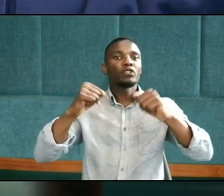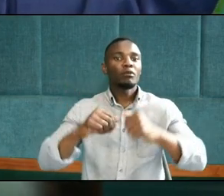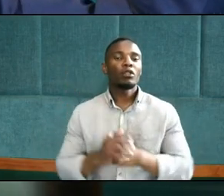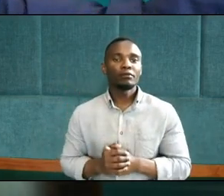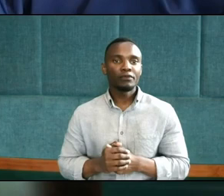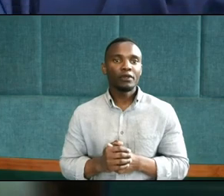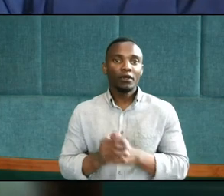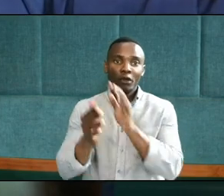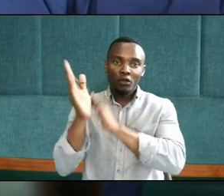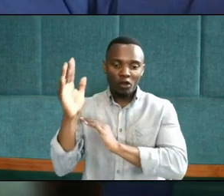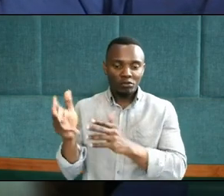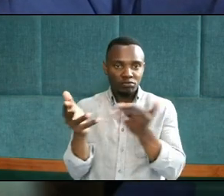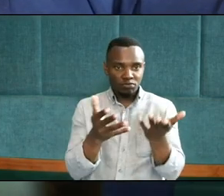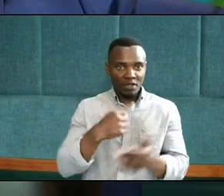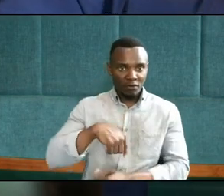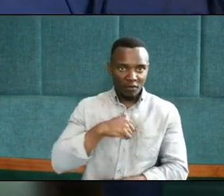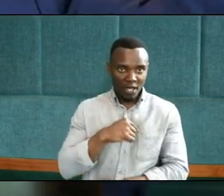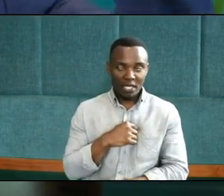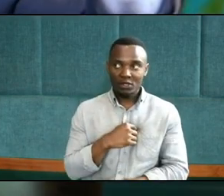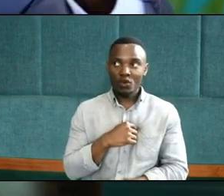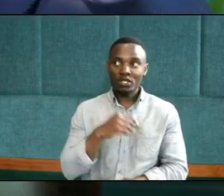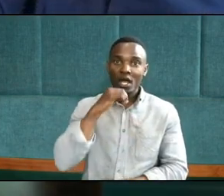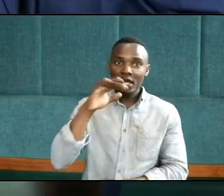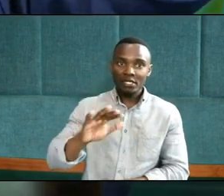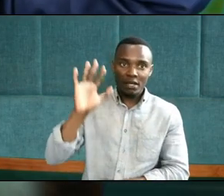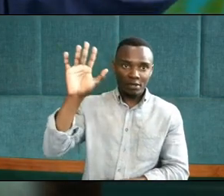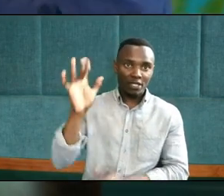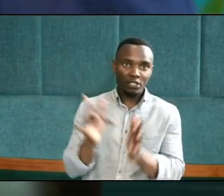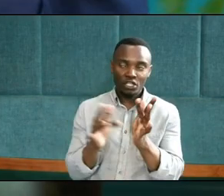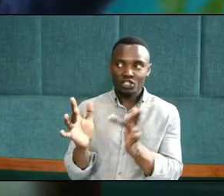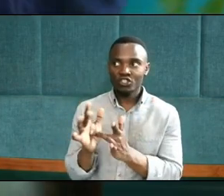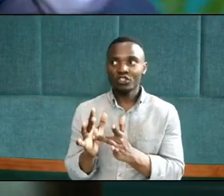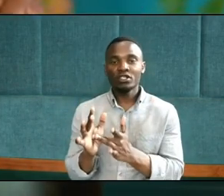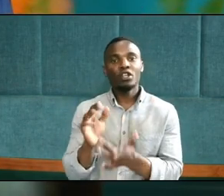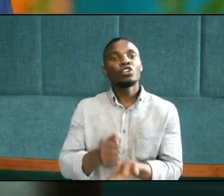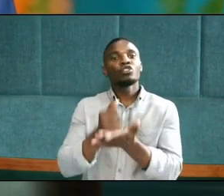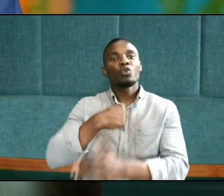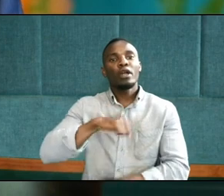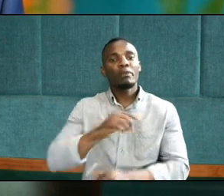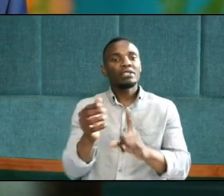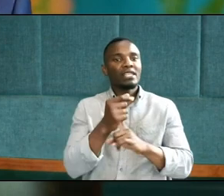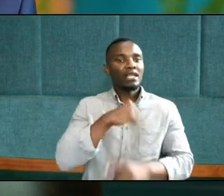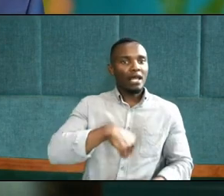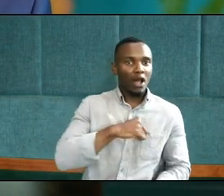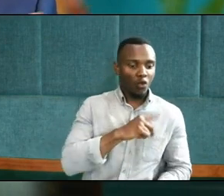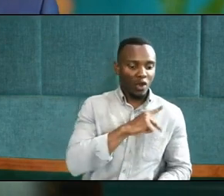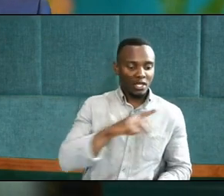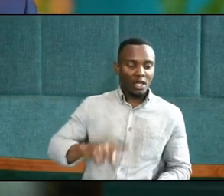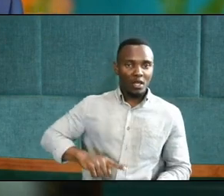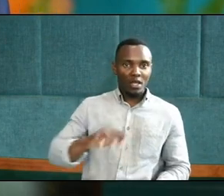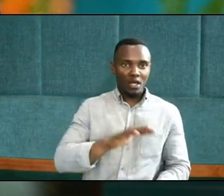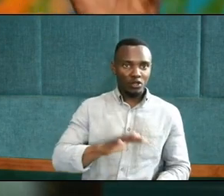son. He sacrificed his only son to make this one possible, to have you get your kingdom back. The kingdom of God